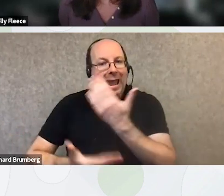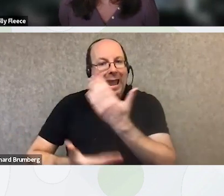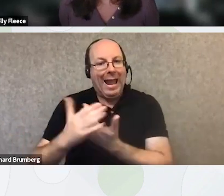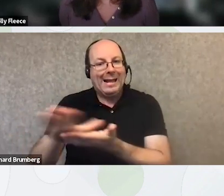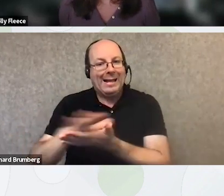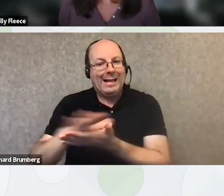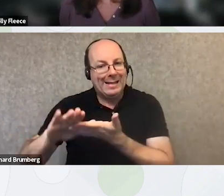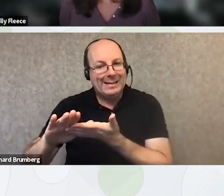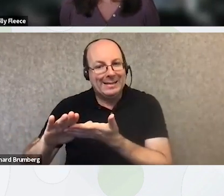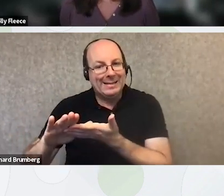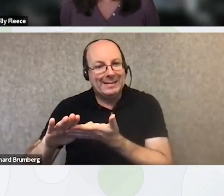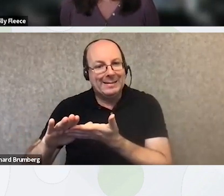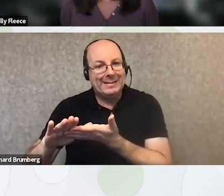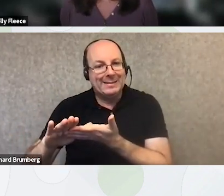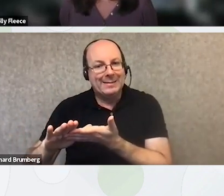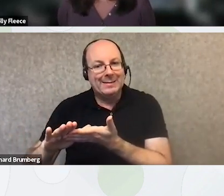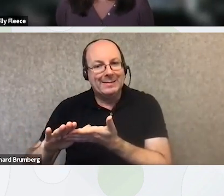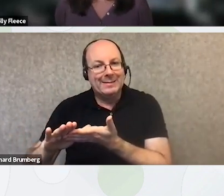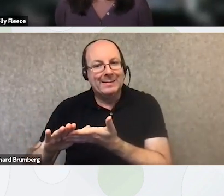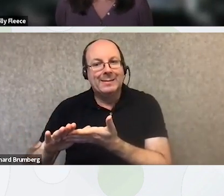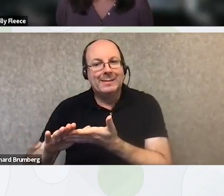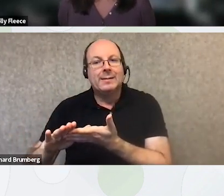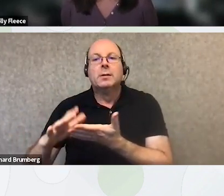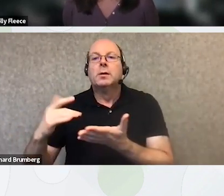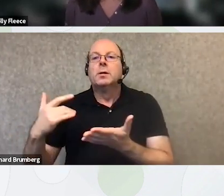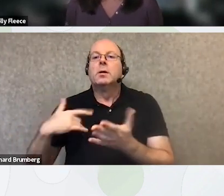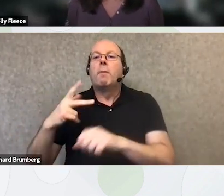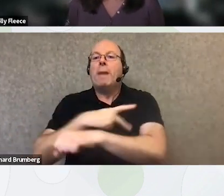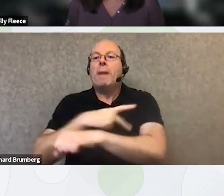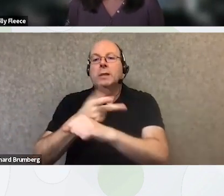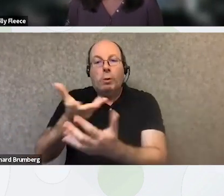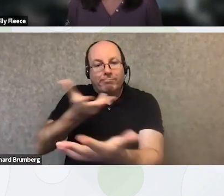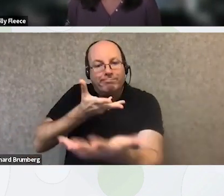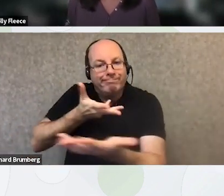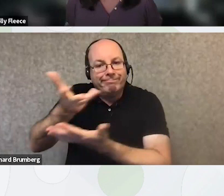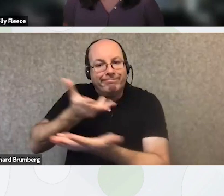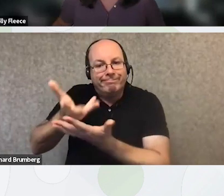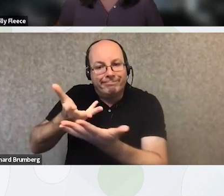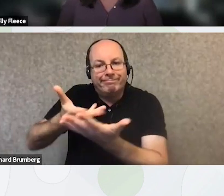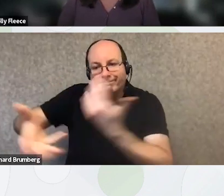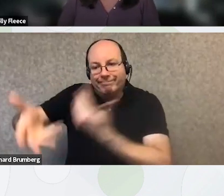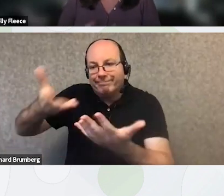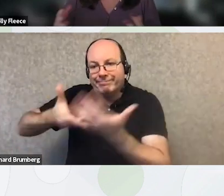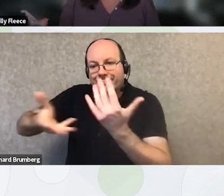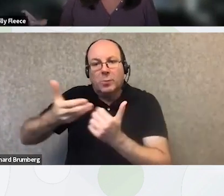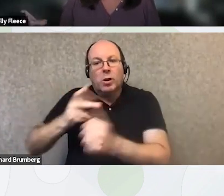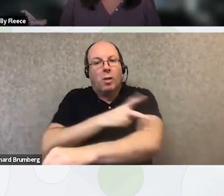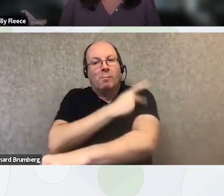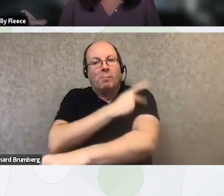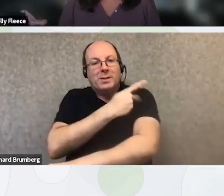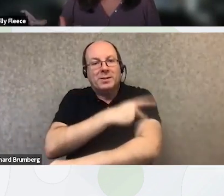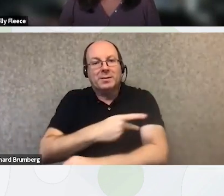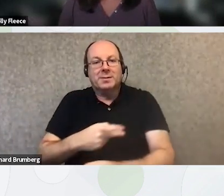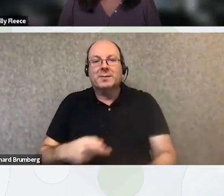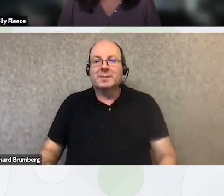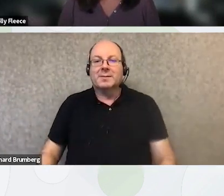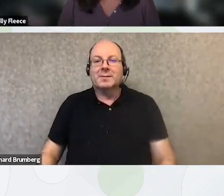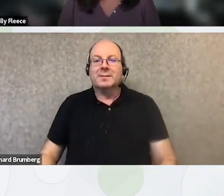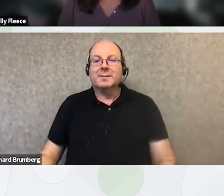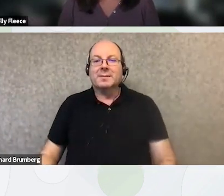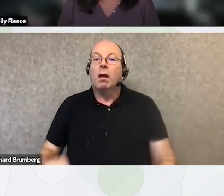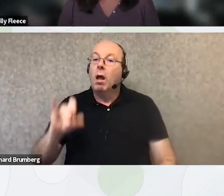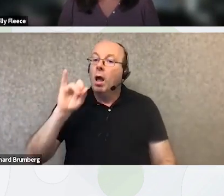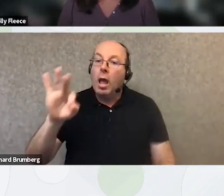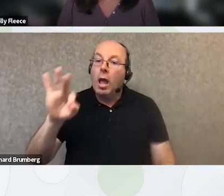that's because we all in healthcare have frequent encounters with patients. And so all of these encounters, if we're not